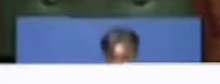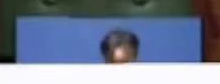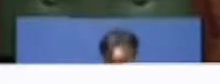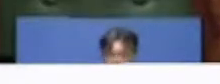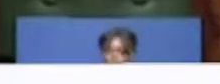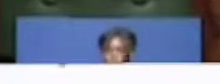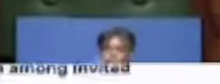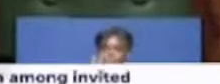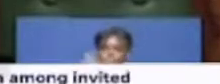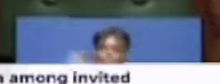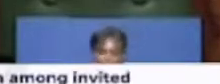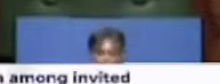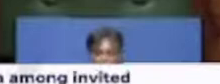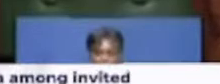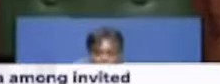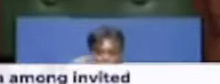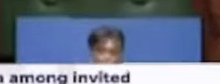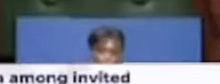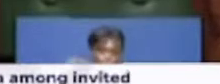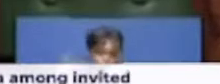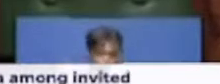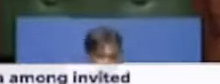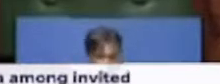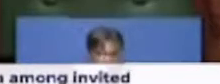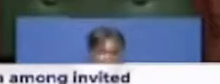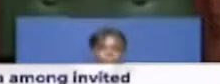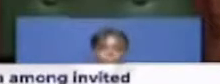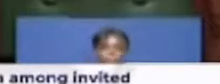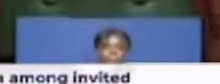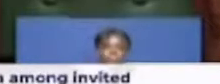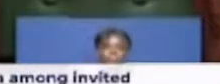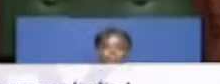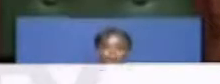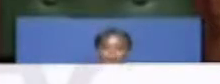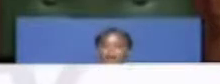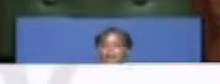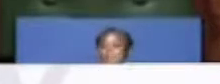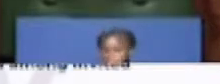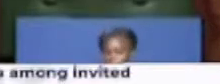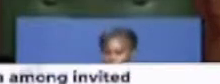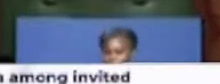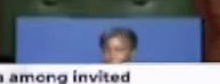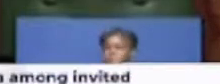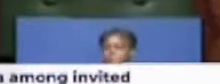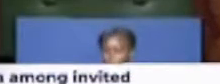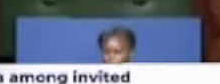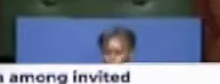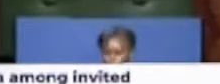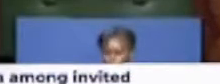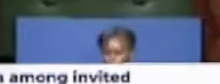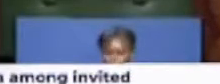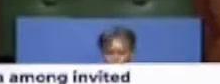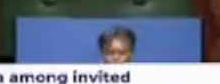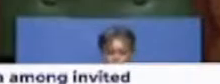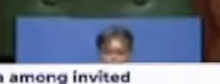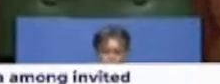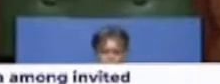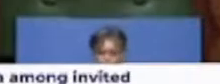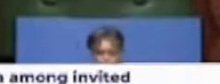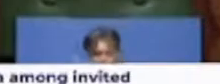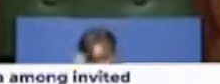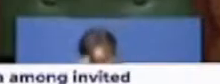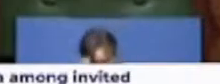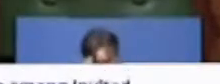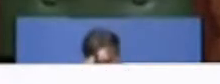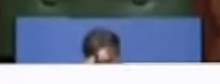52,453 secondary school teachers. Our enhancement of manpower in these institutions of basic education by